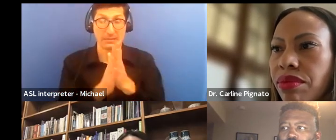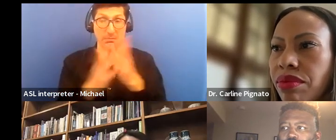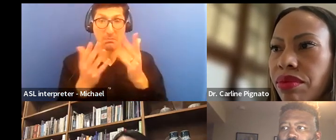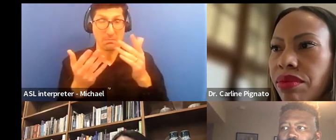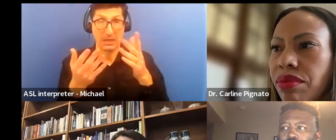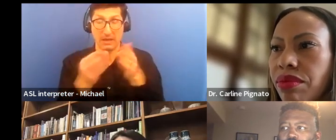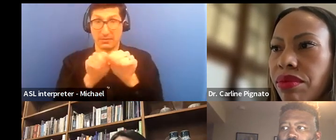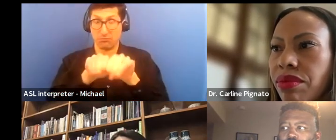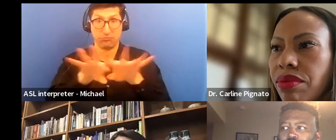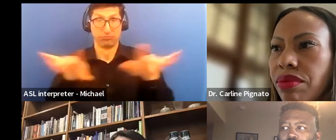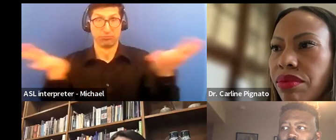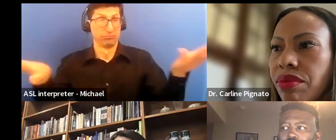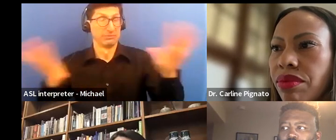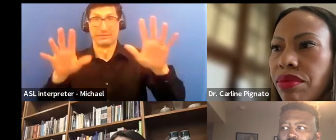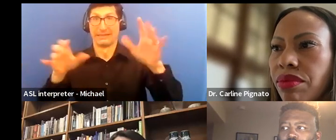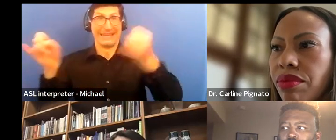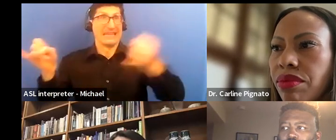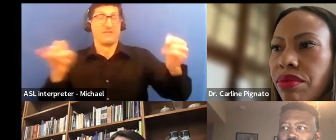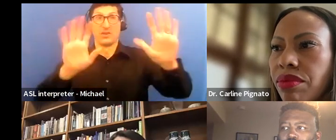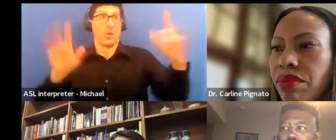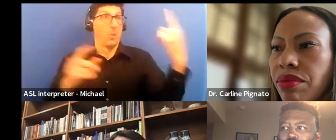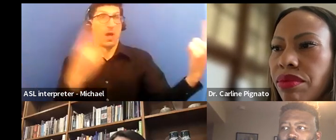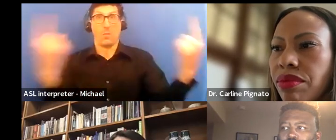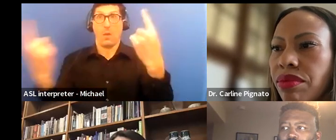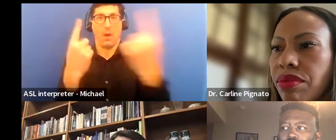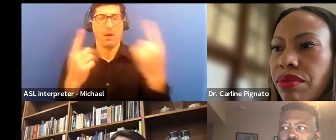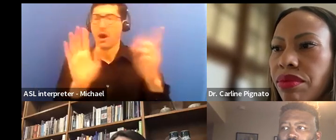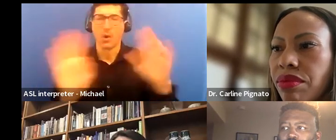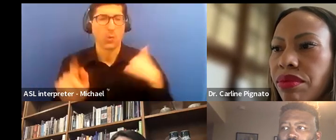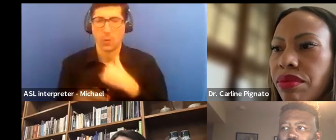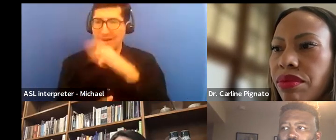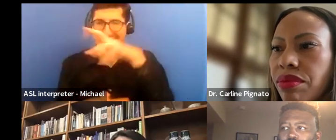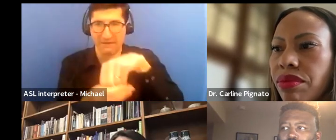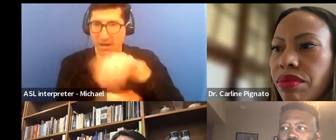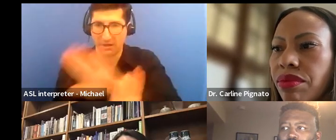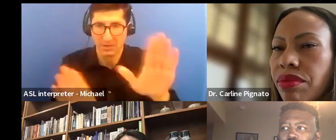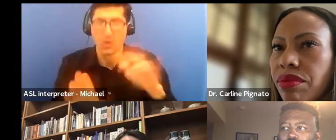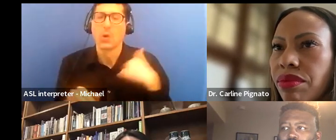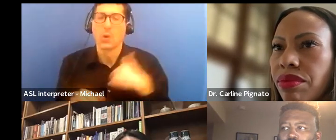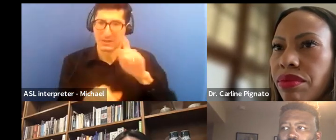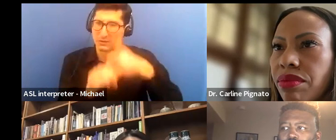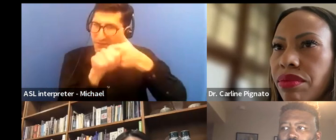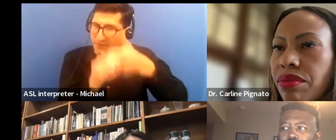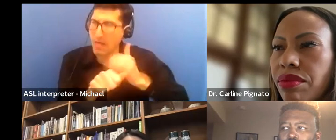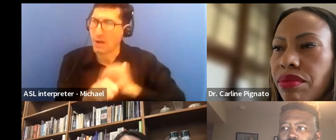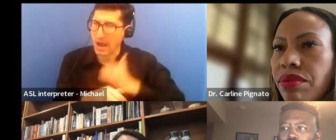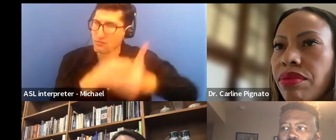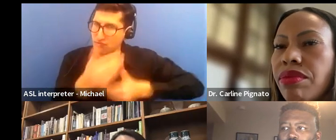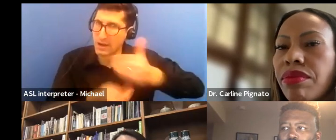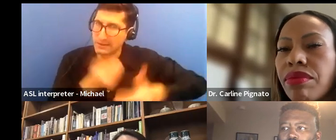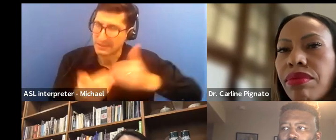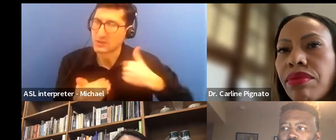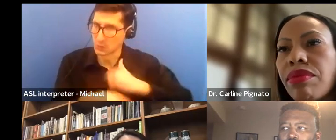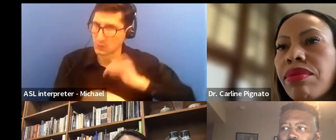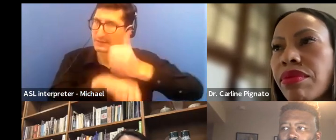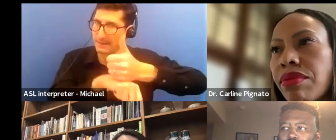very careful to stick to the protocols and guidelines that you've laid out as well. Okay, that's terrific. And